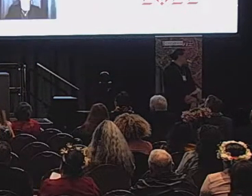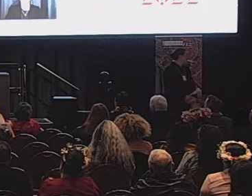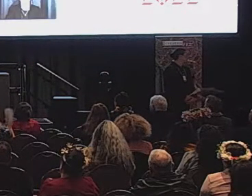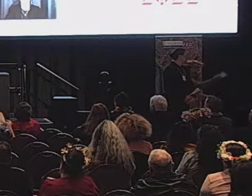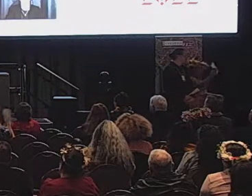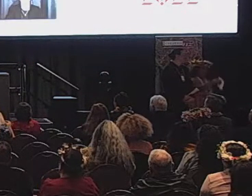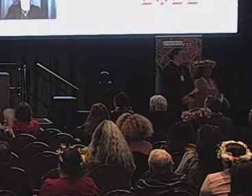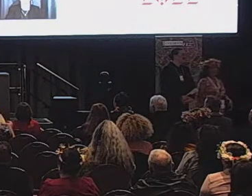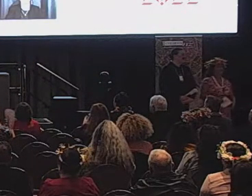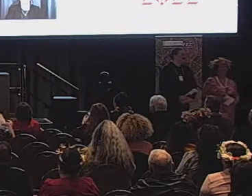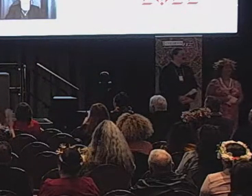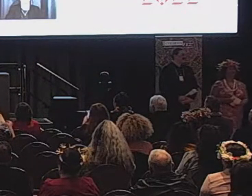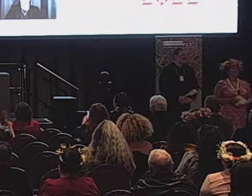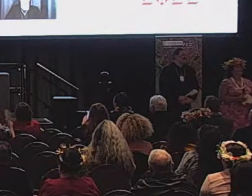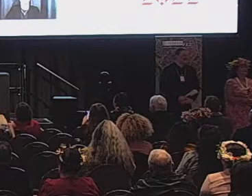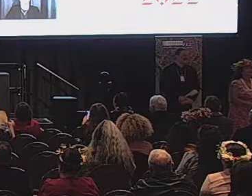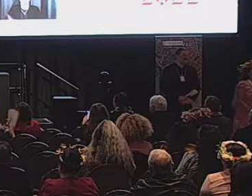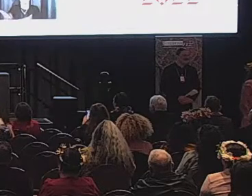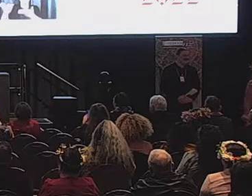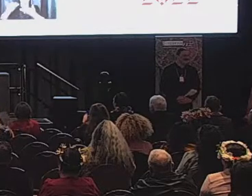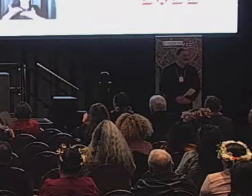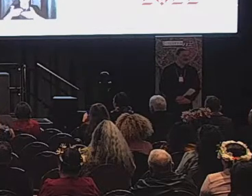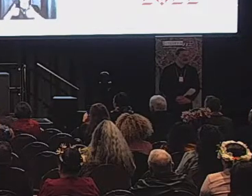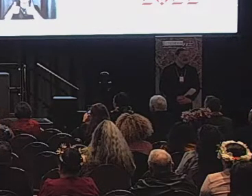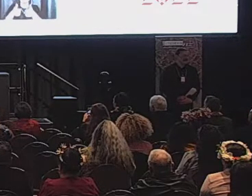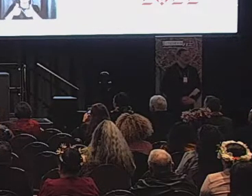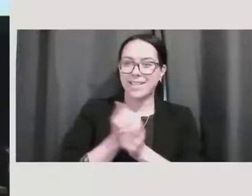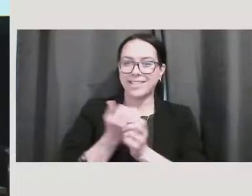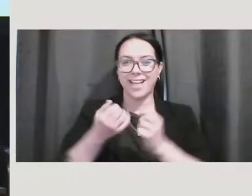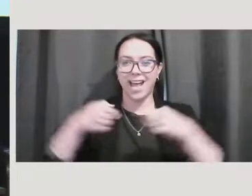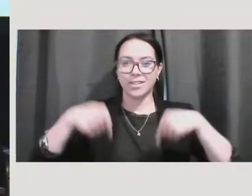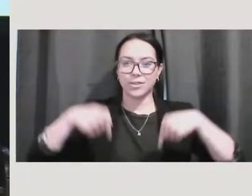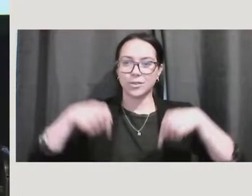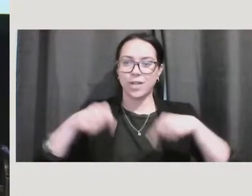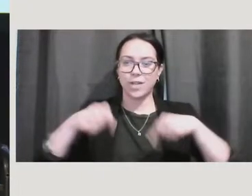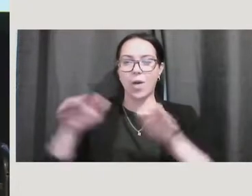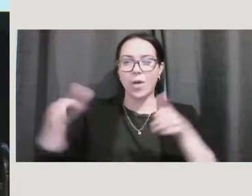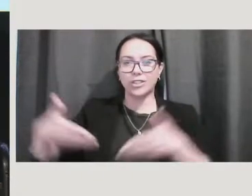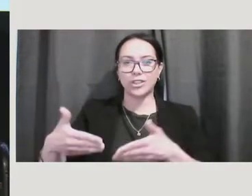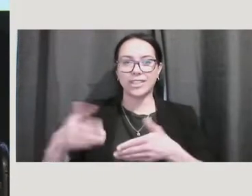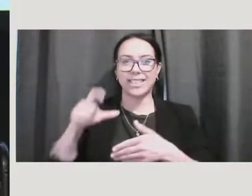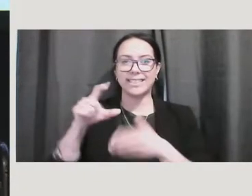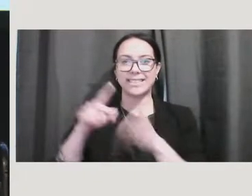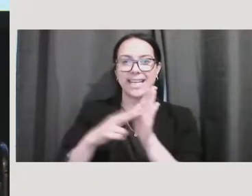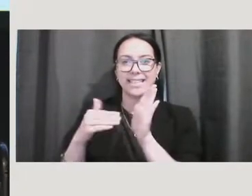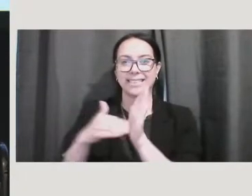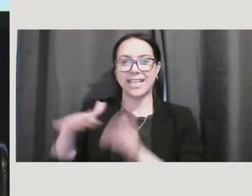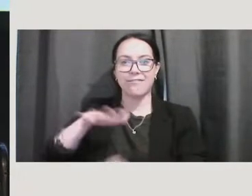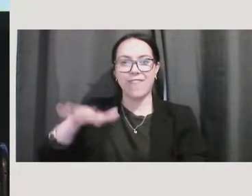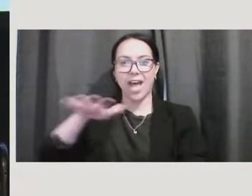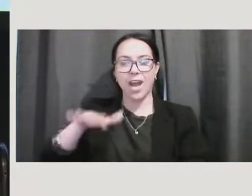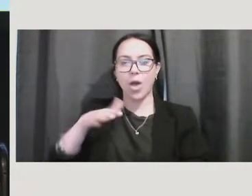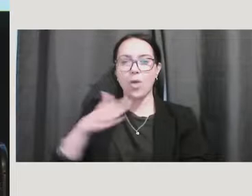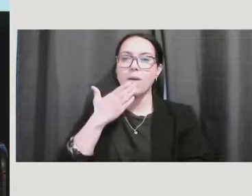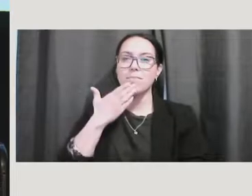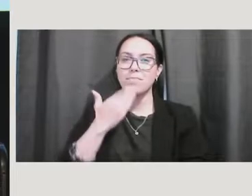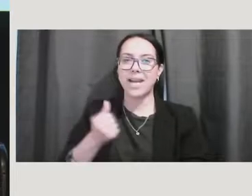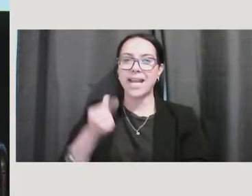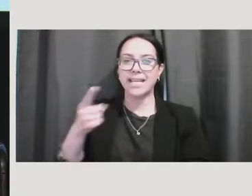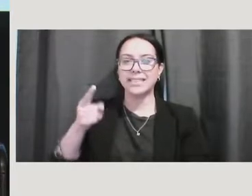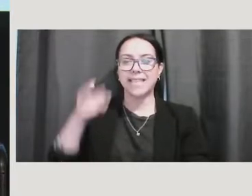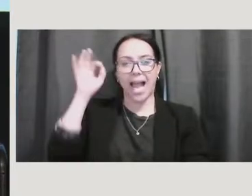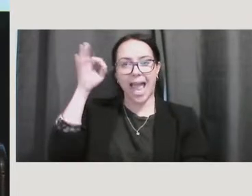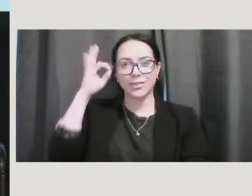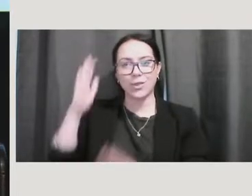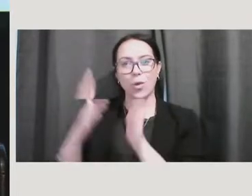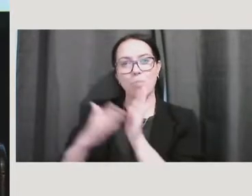uh it gives me a great pleasure to now introduce the rest of the cnz whanau so if I could please call my fellow Arts Council Members